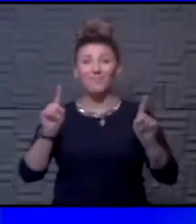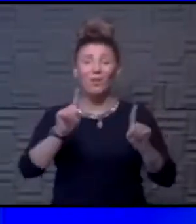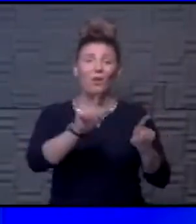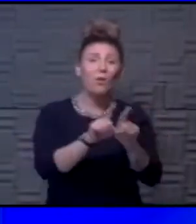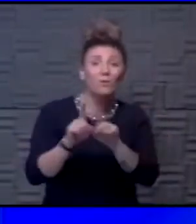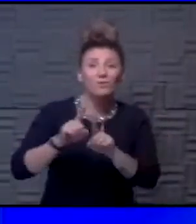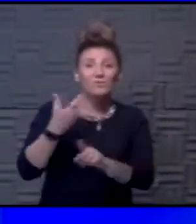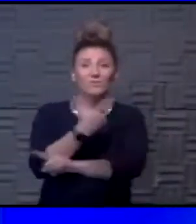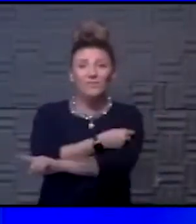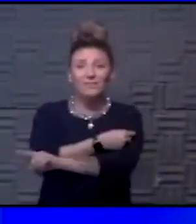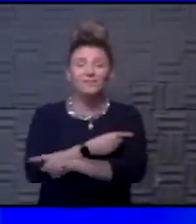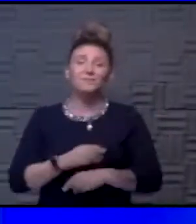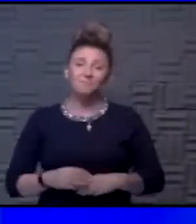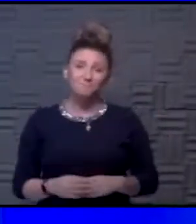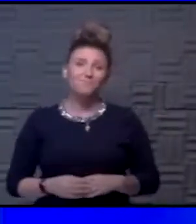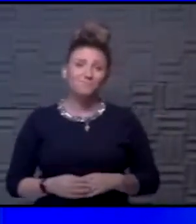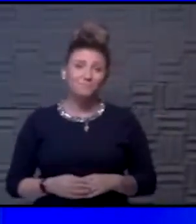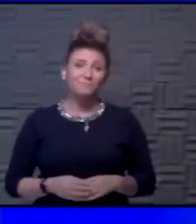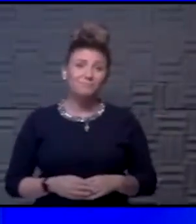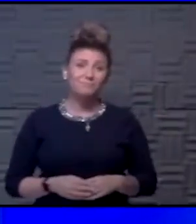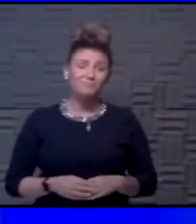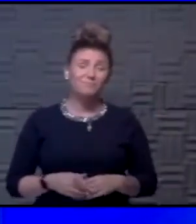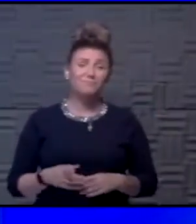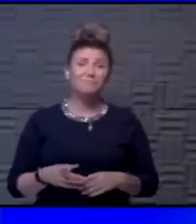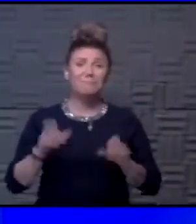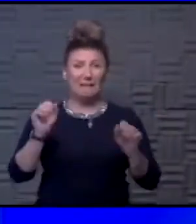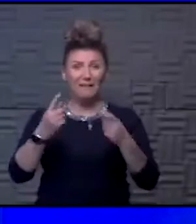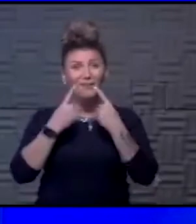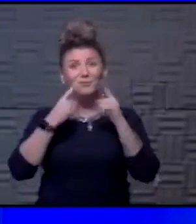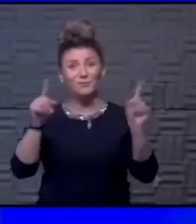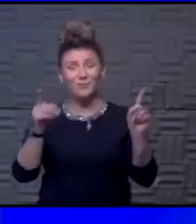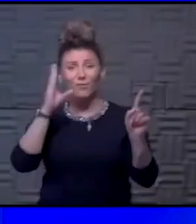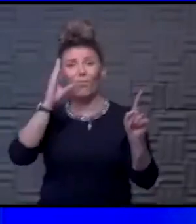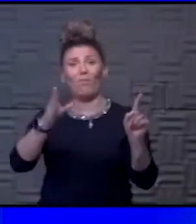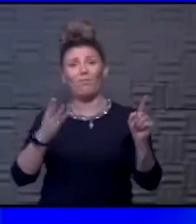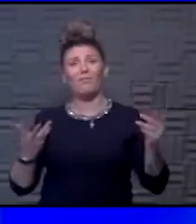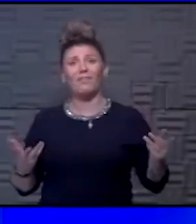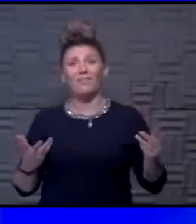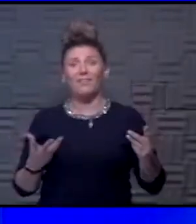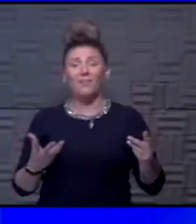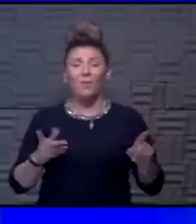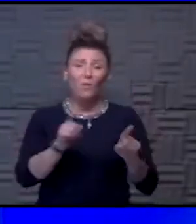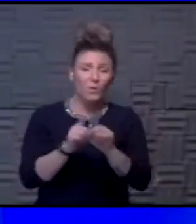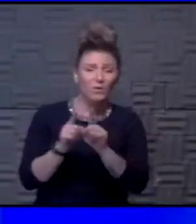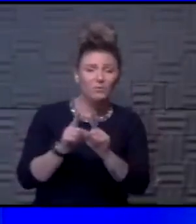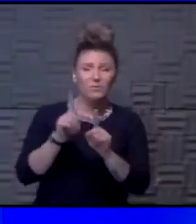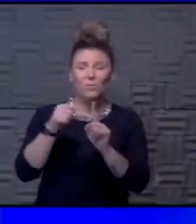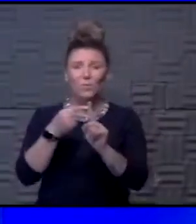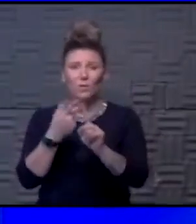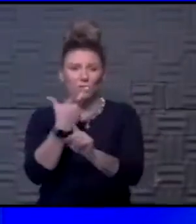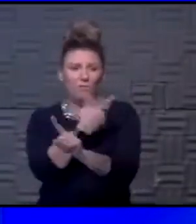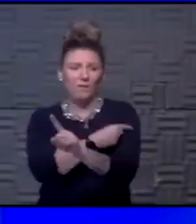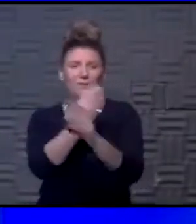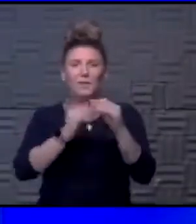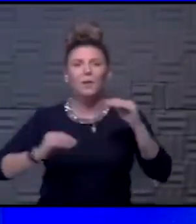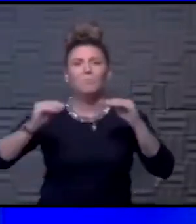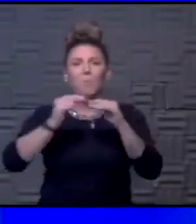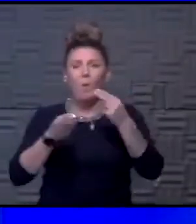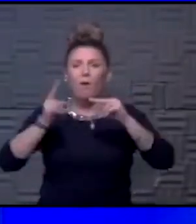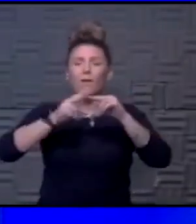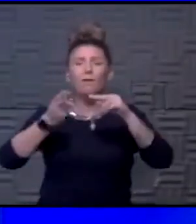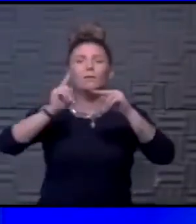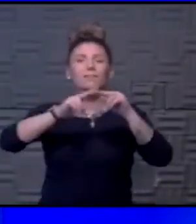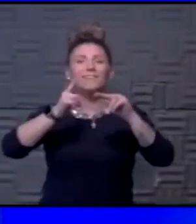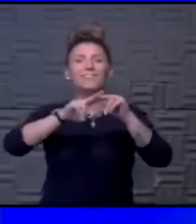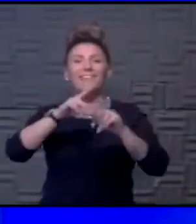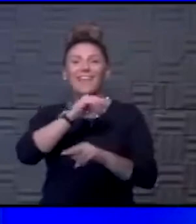to the vaccinations, we will be able to get there. We also know that as we vaccinate more and more people and do get towards that